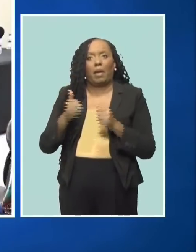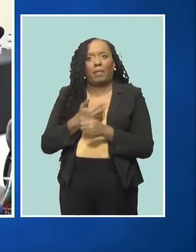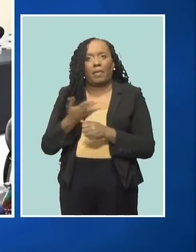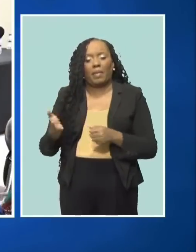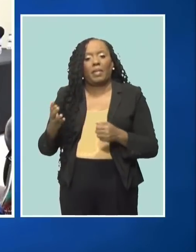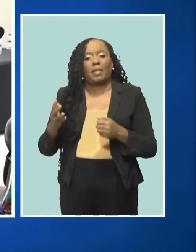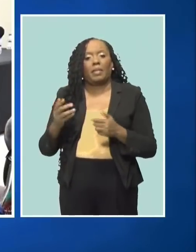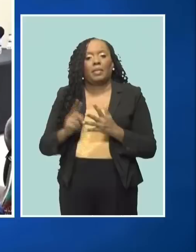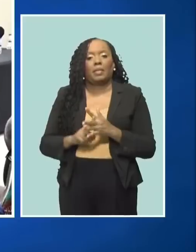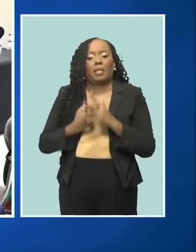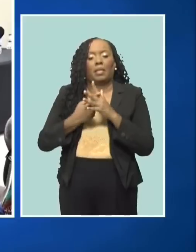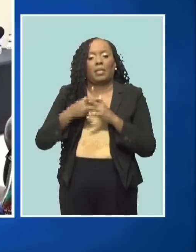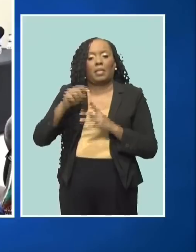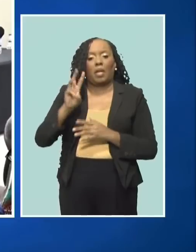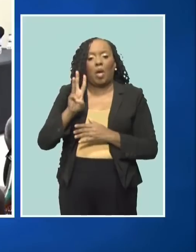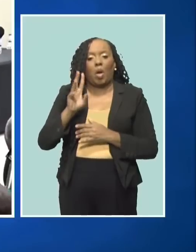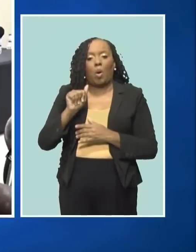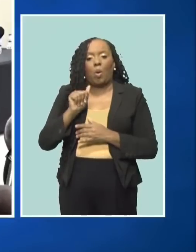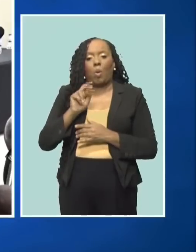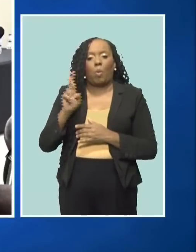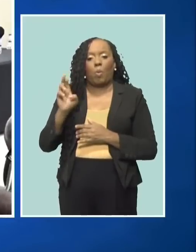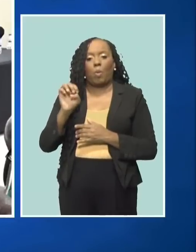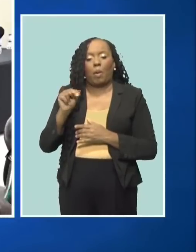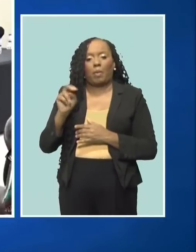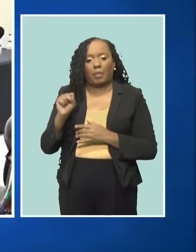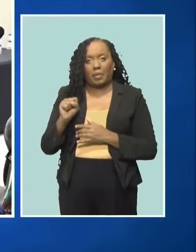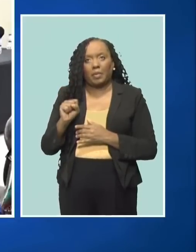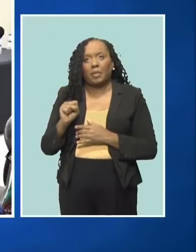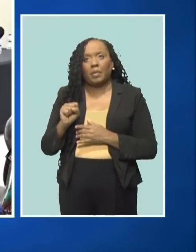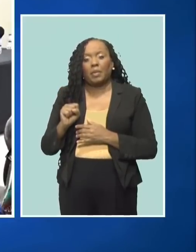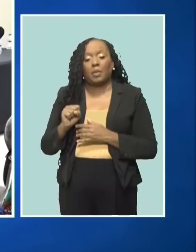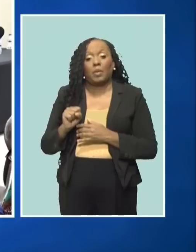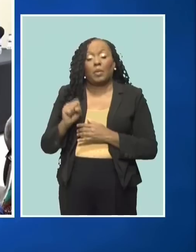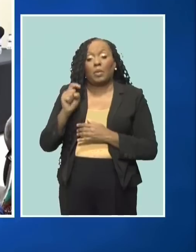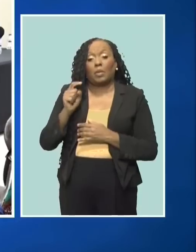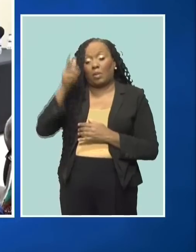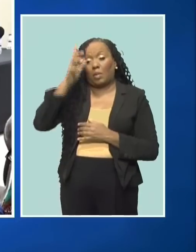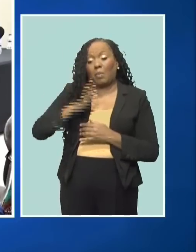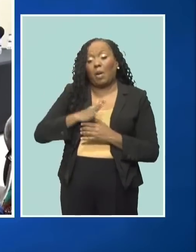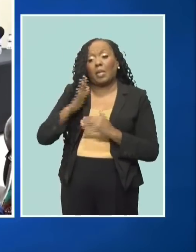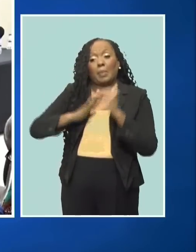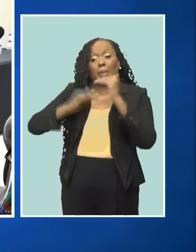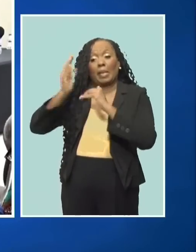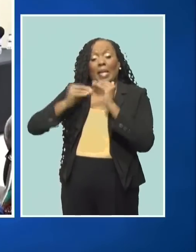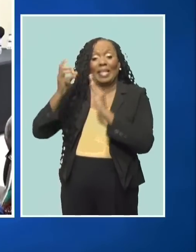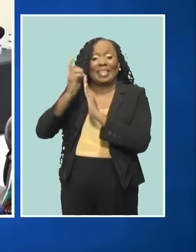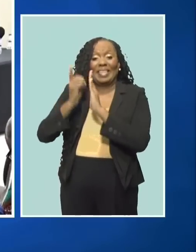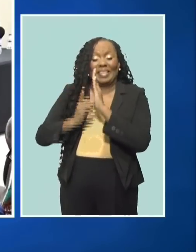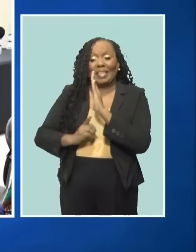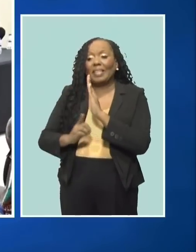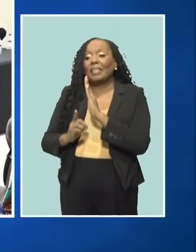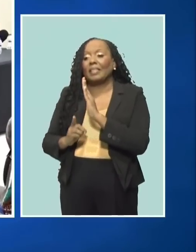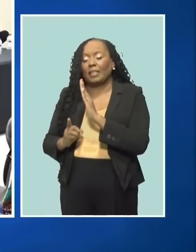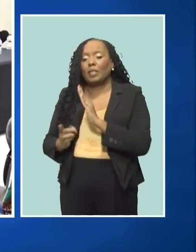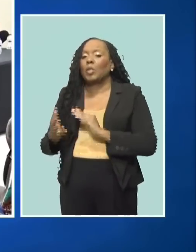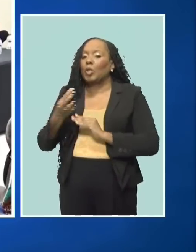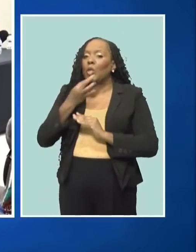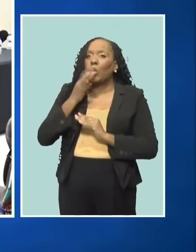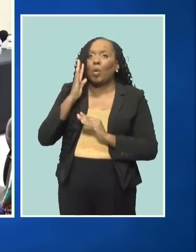Mr. Pandor recently, and I believe he's now going to start to do the designs for out there. We took action